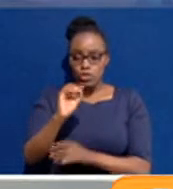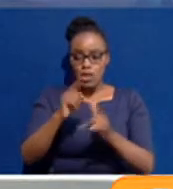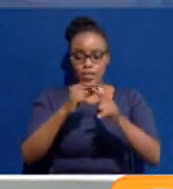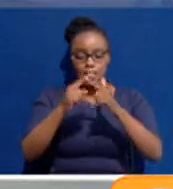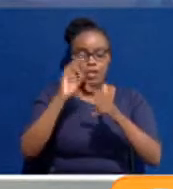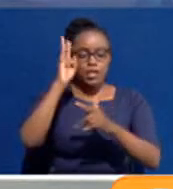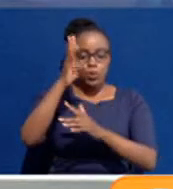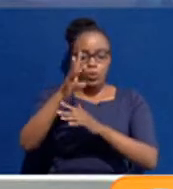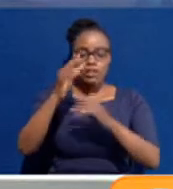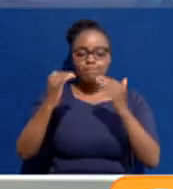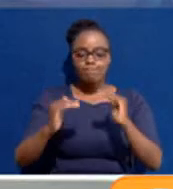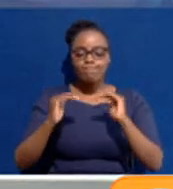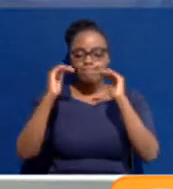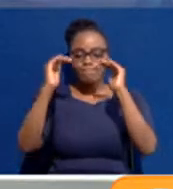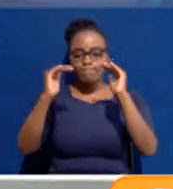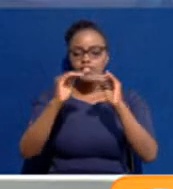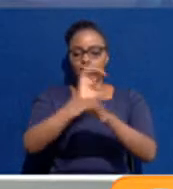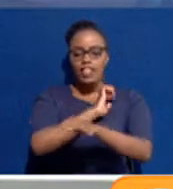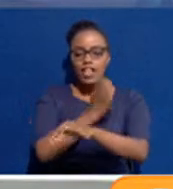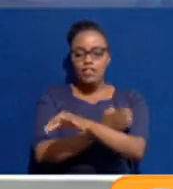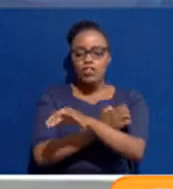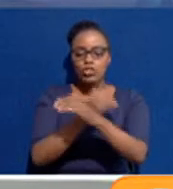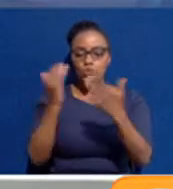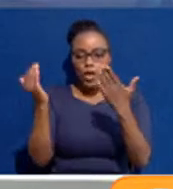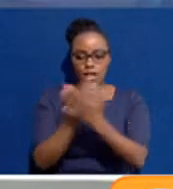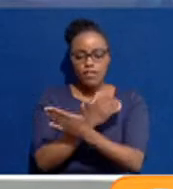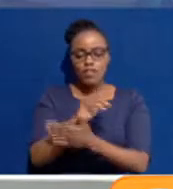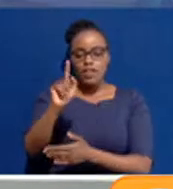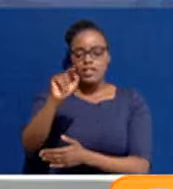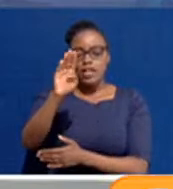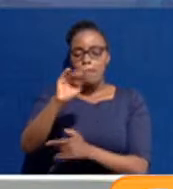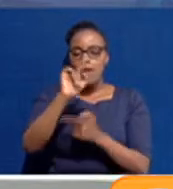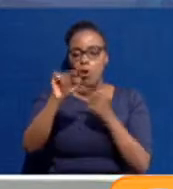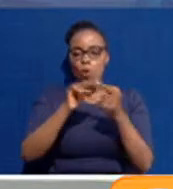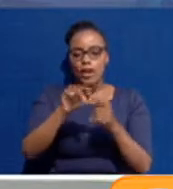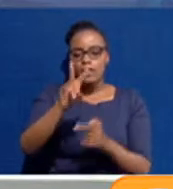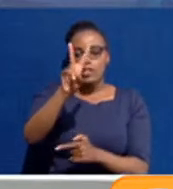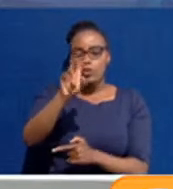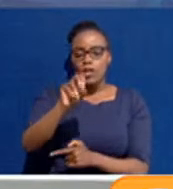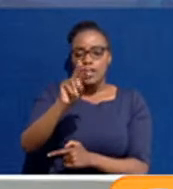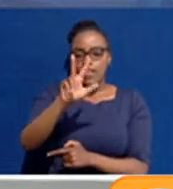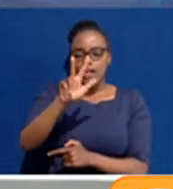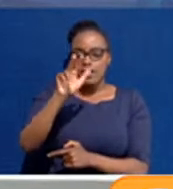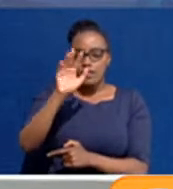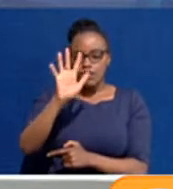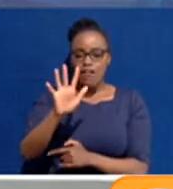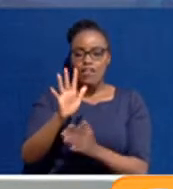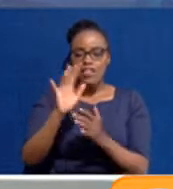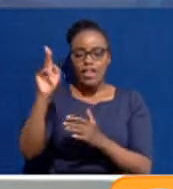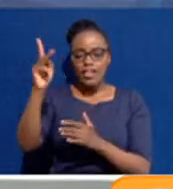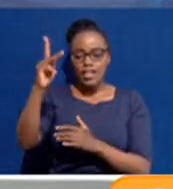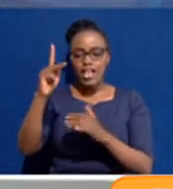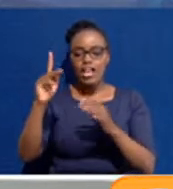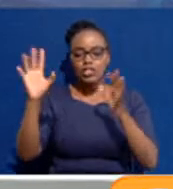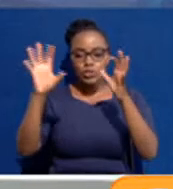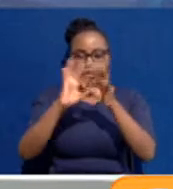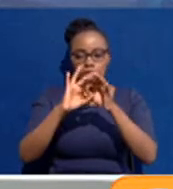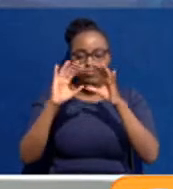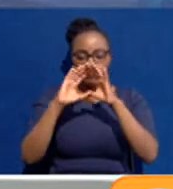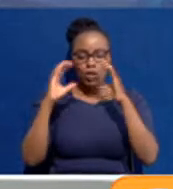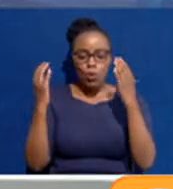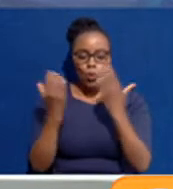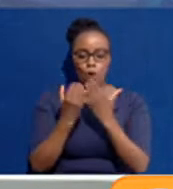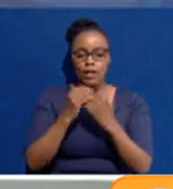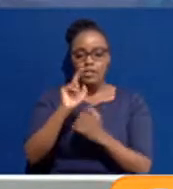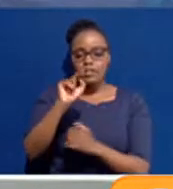will accelerate efforts to eradicate TB by 2035. And as Kenya joined the world in marking World TB Day,